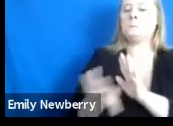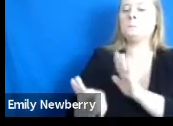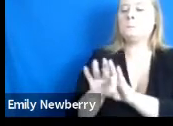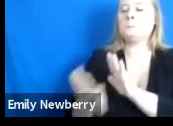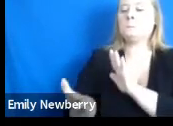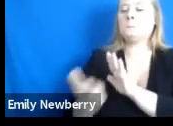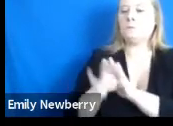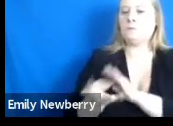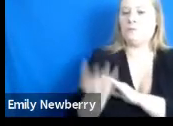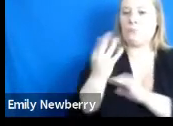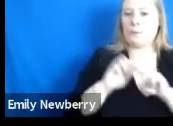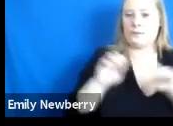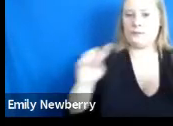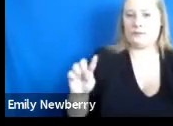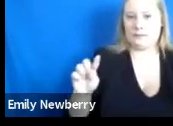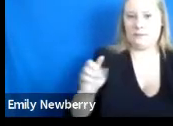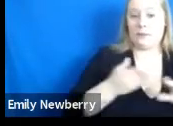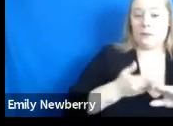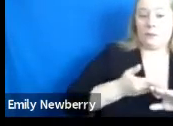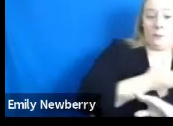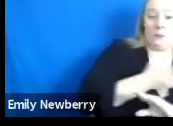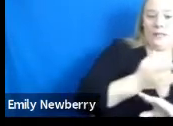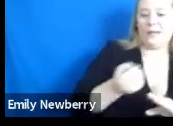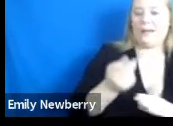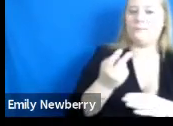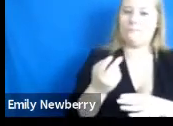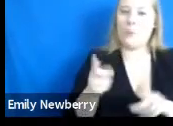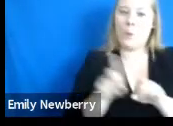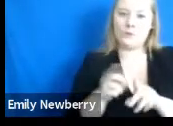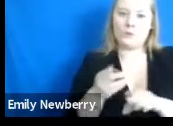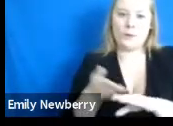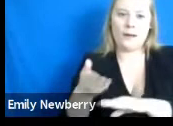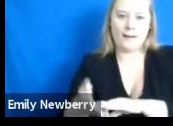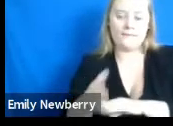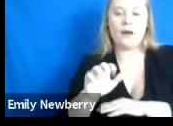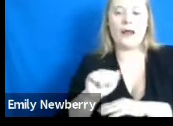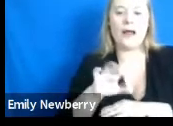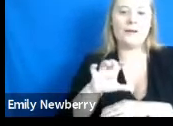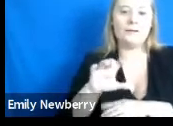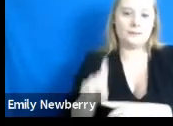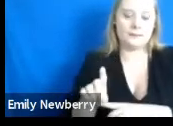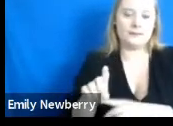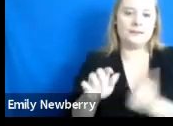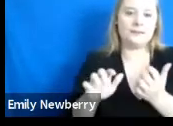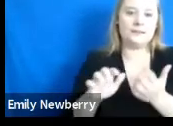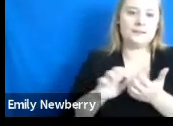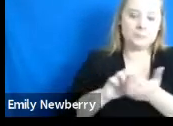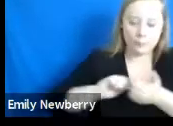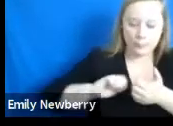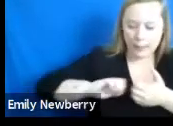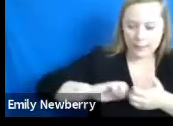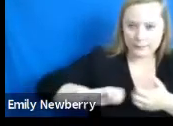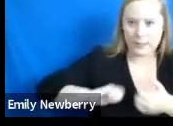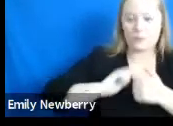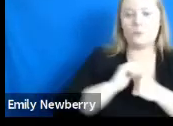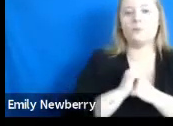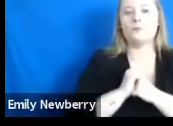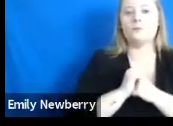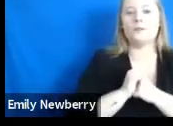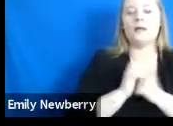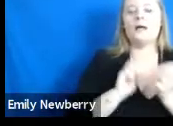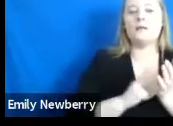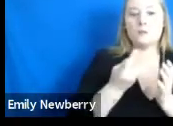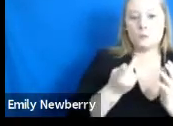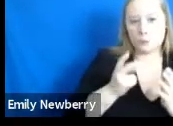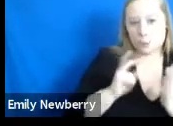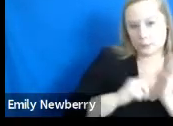for the 3 growing seasons and did some acid digestion in the lab. We analyzed those samples in the ICP